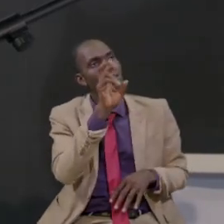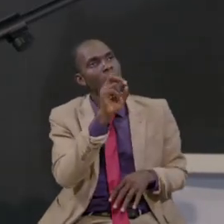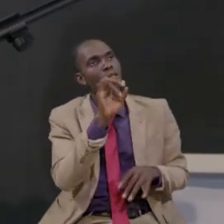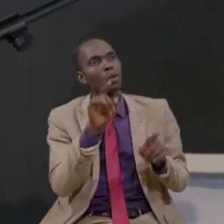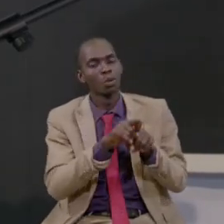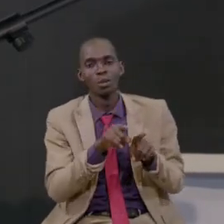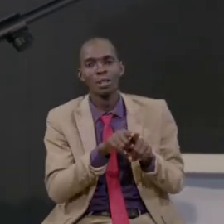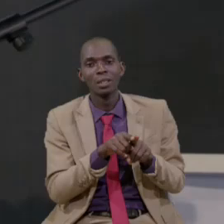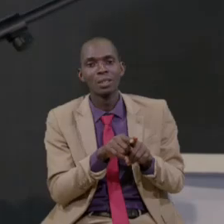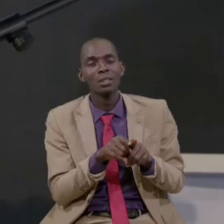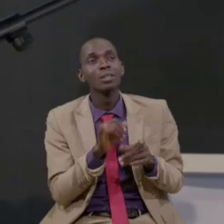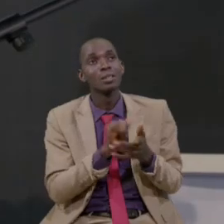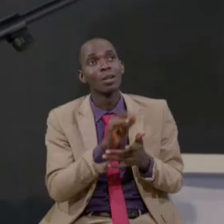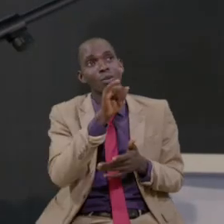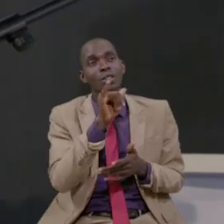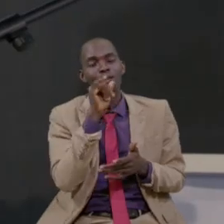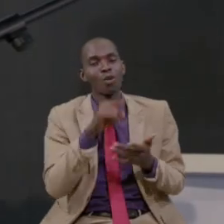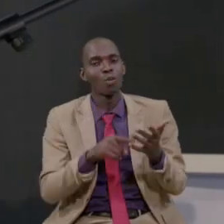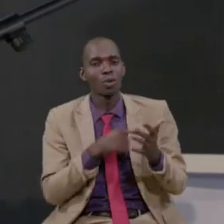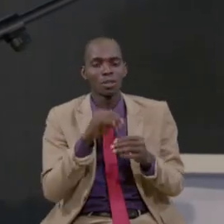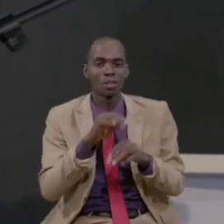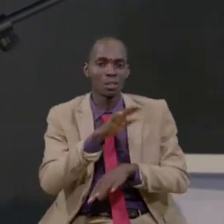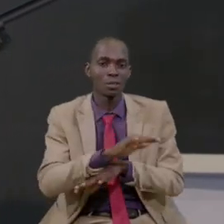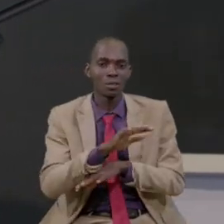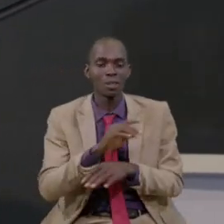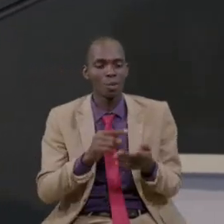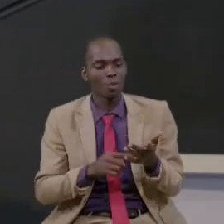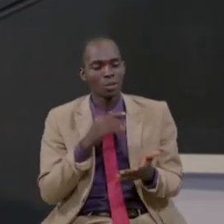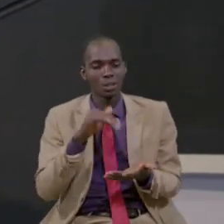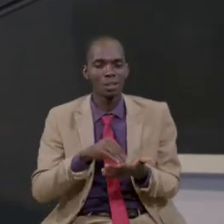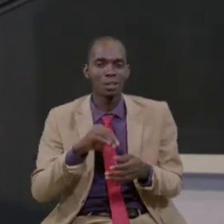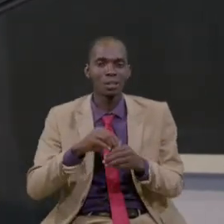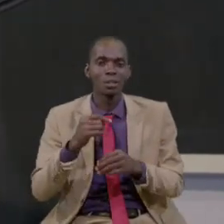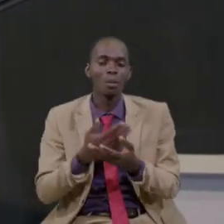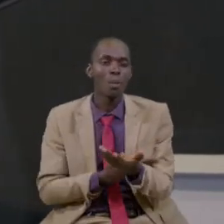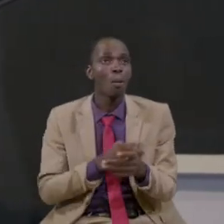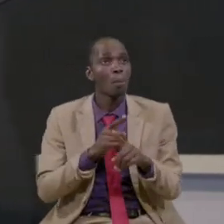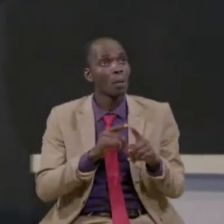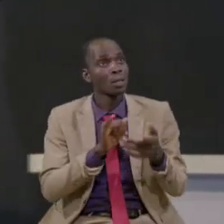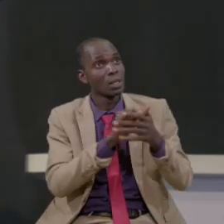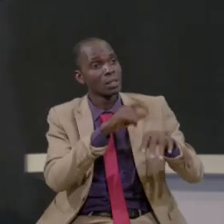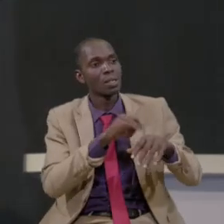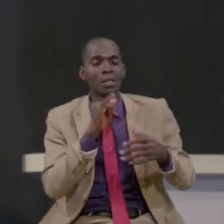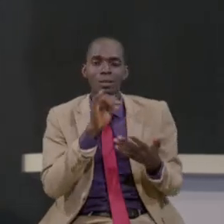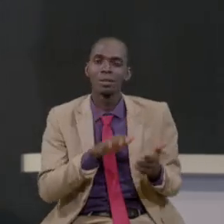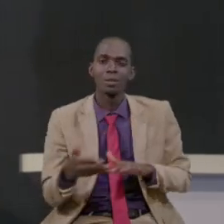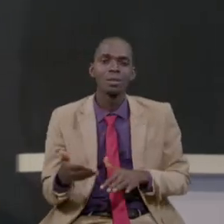in the evening and once in the morning, but it's dead. There are people that have holiness like that. It just so